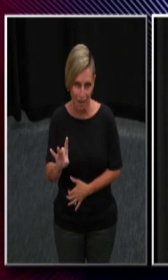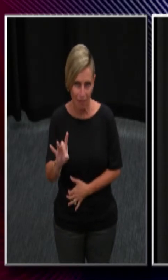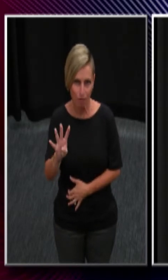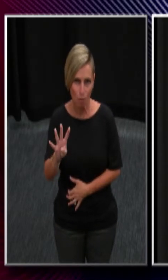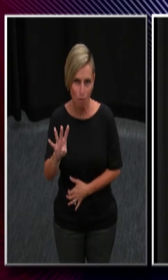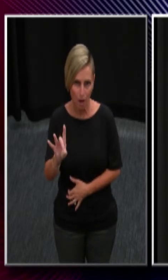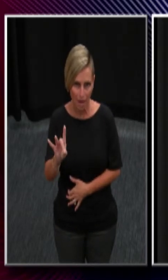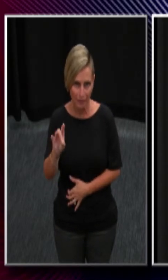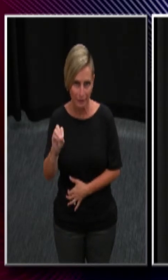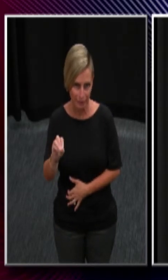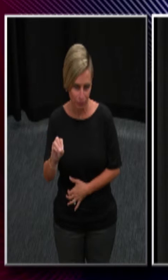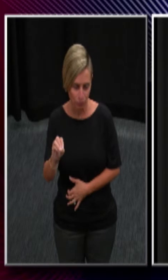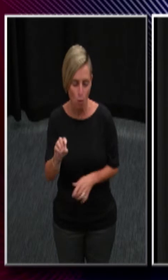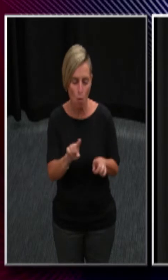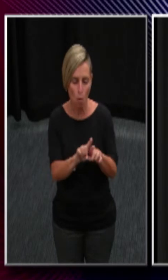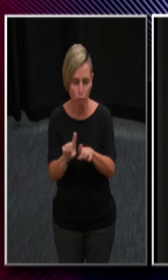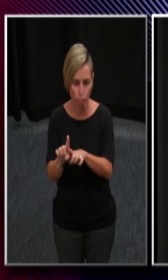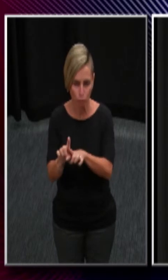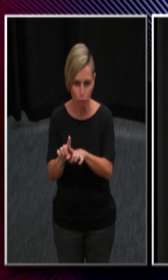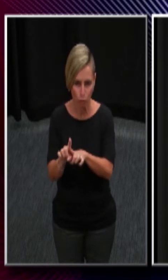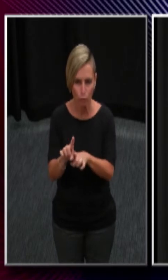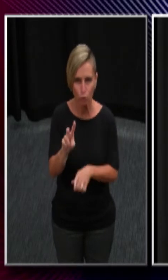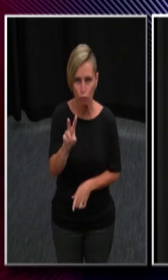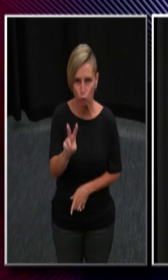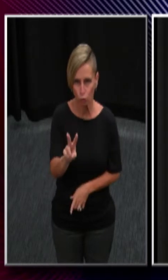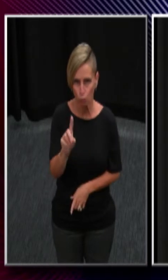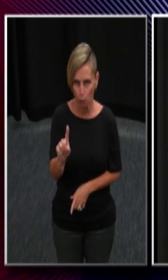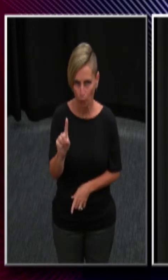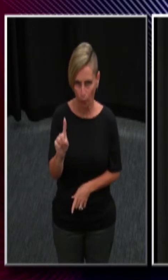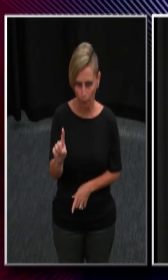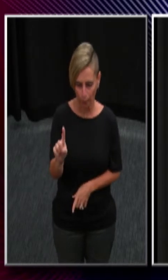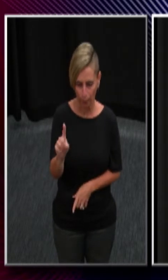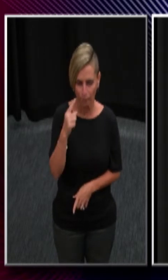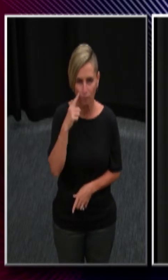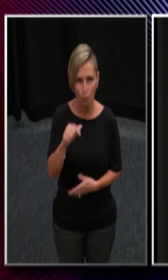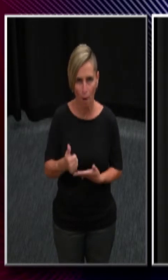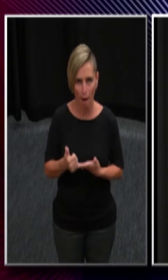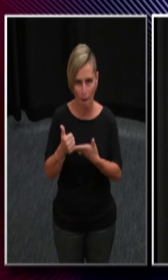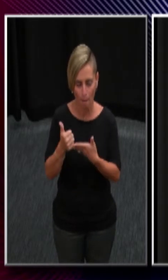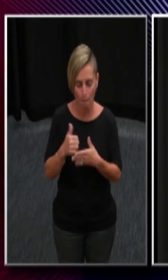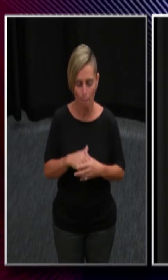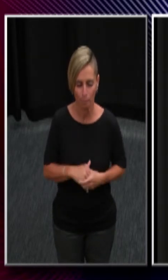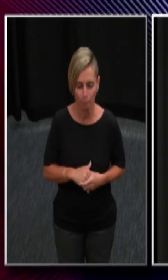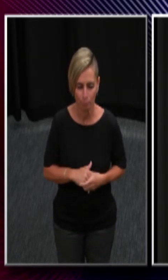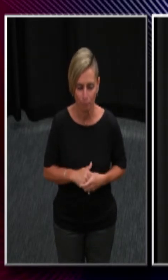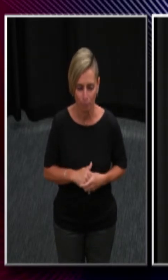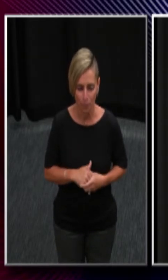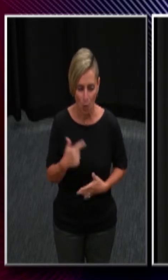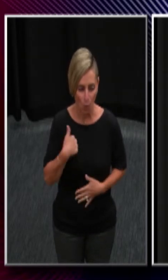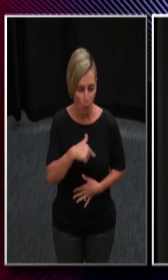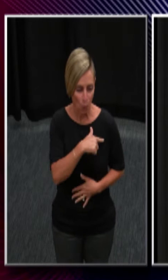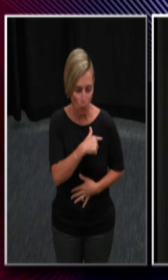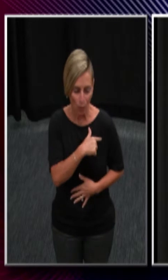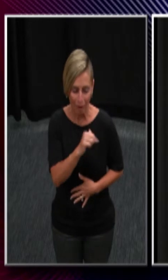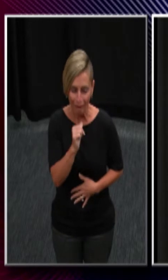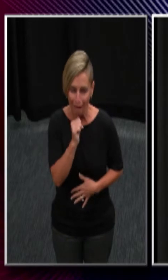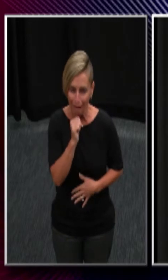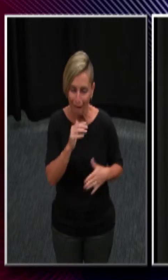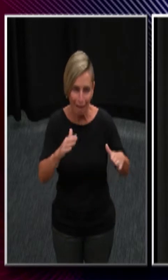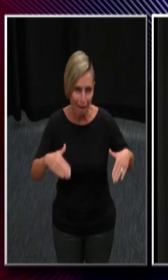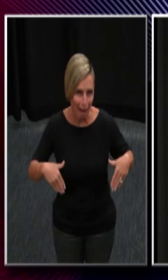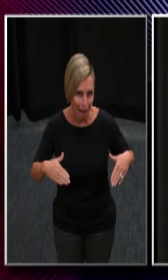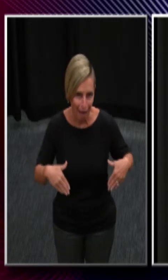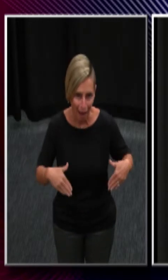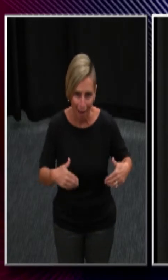772-466-8480 as well as 211. We are not out of harm's way from this pandemic.